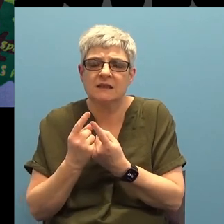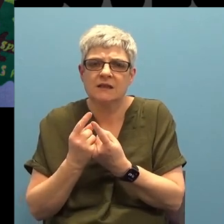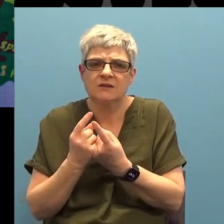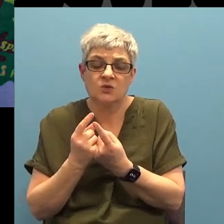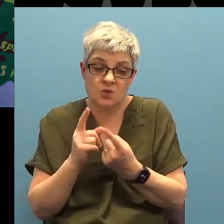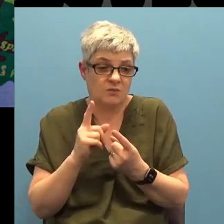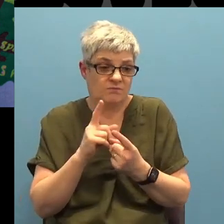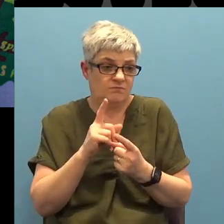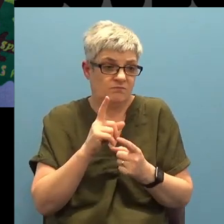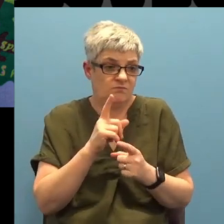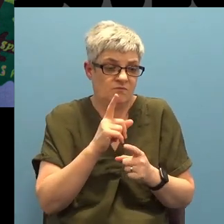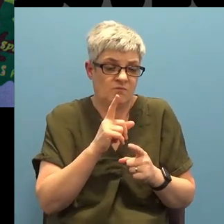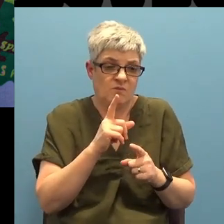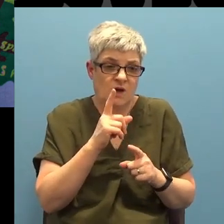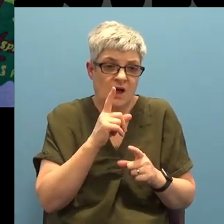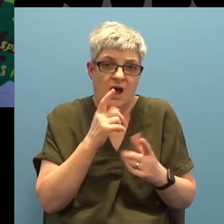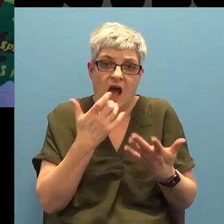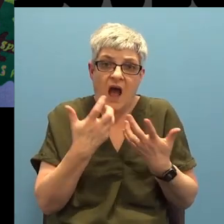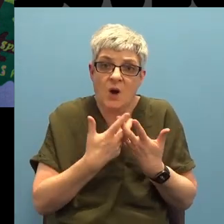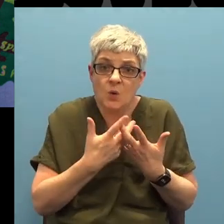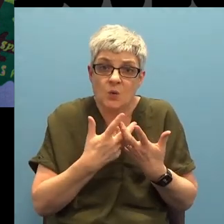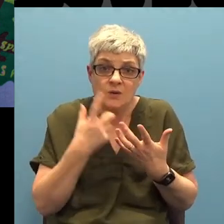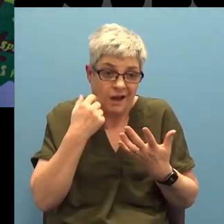do what and how we can to help?